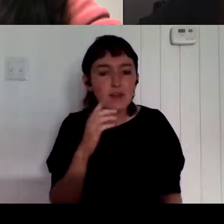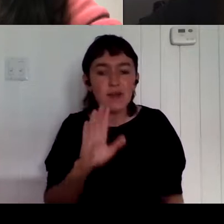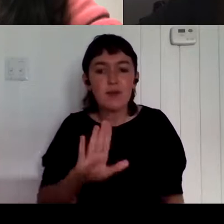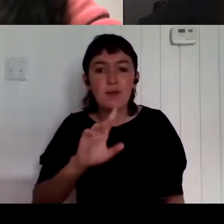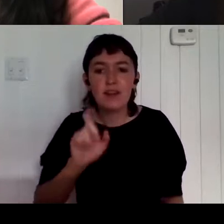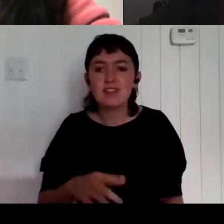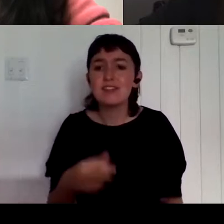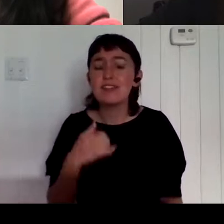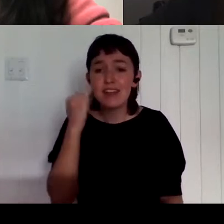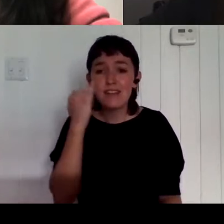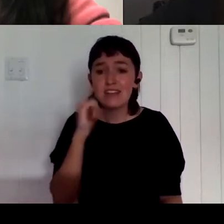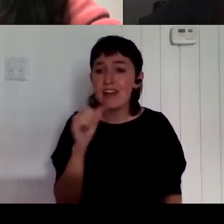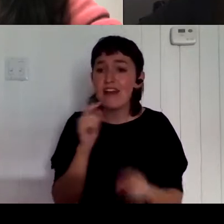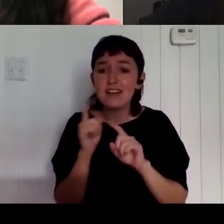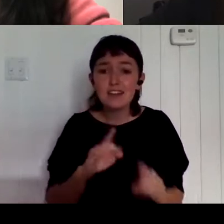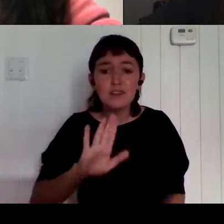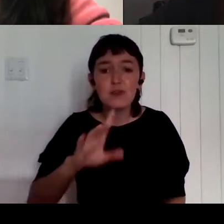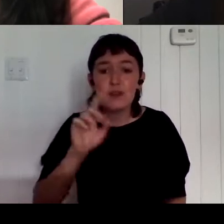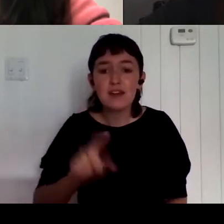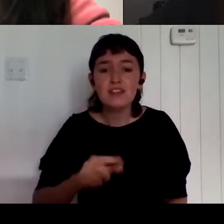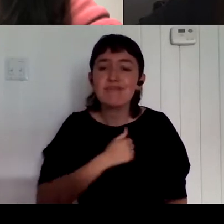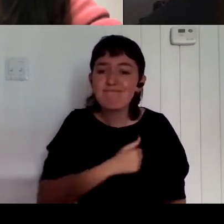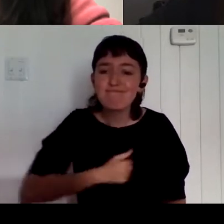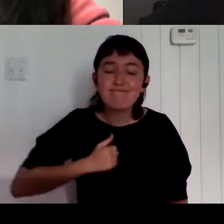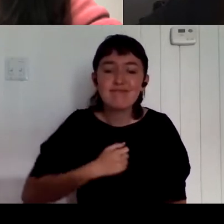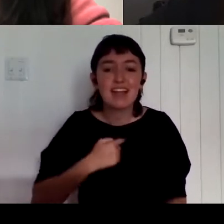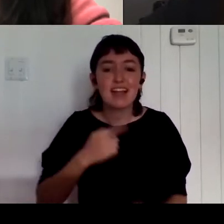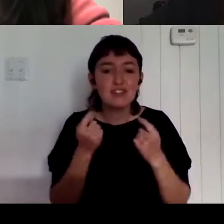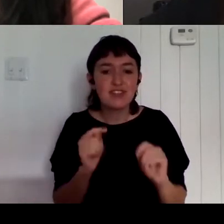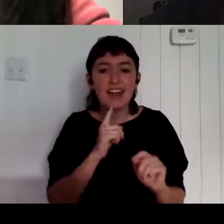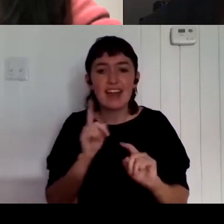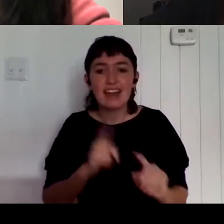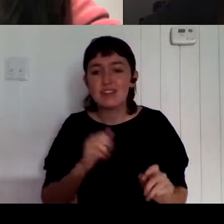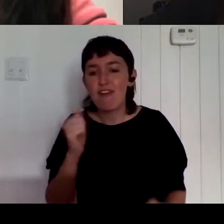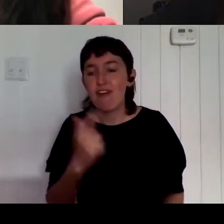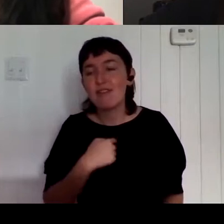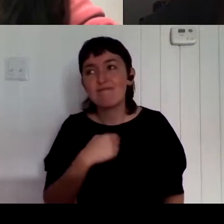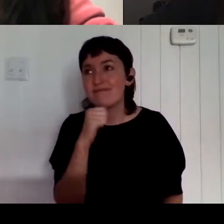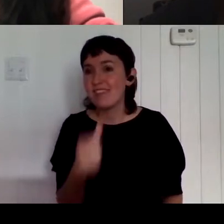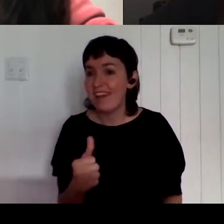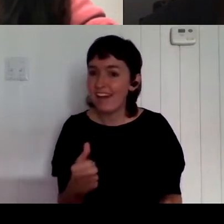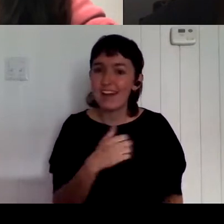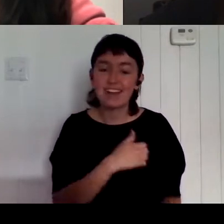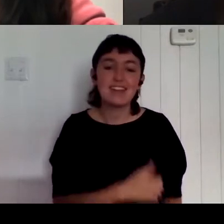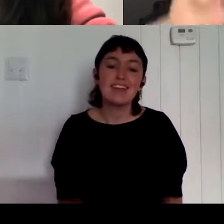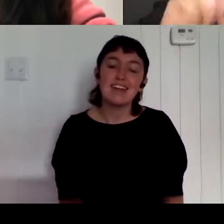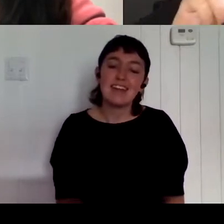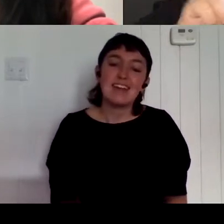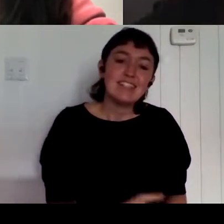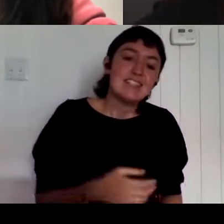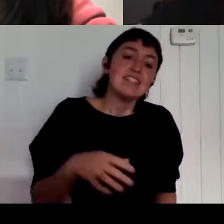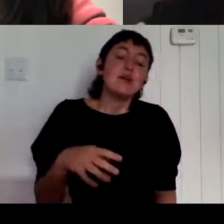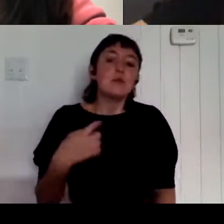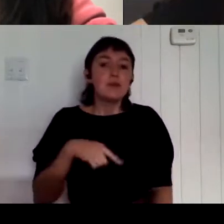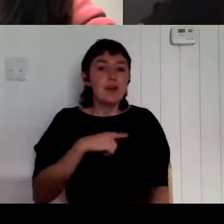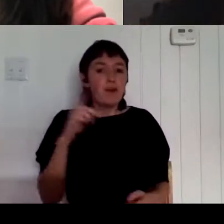question, I'm so sorry. I tried to get to one of everybody, but I know I didn't achieve that goal. But we always ask everybody the same two